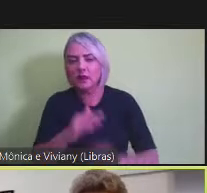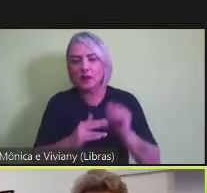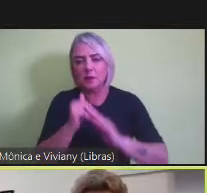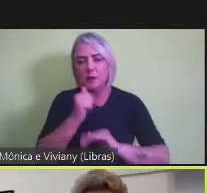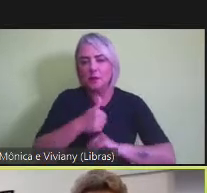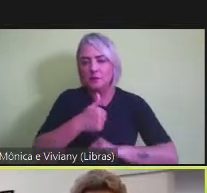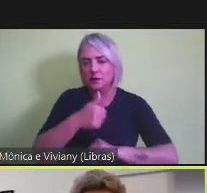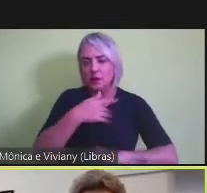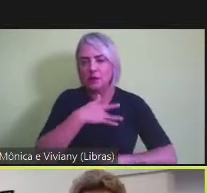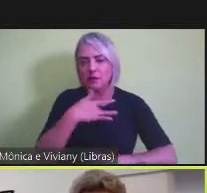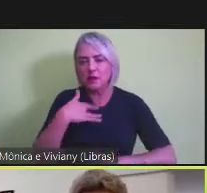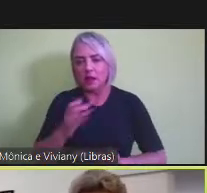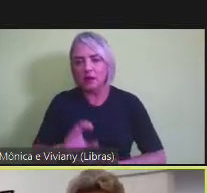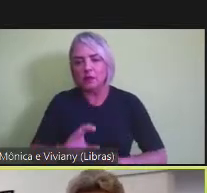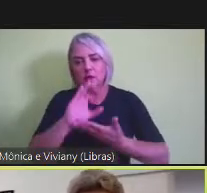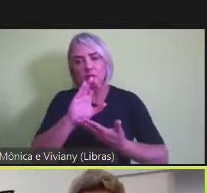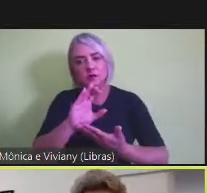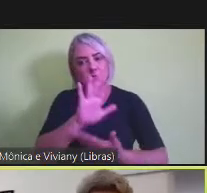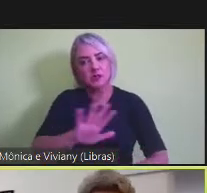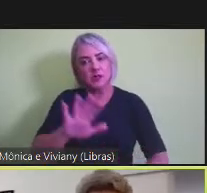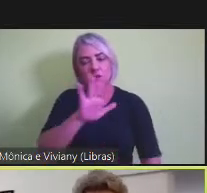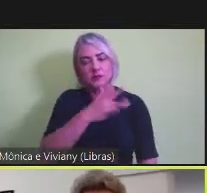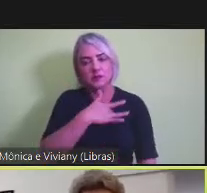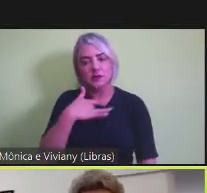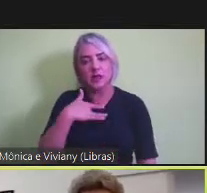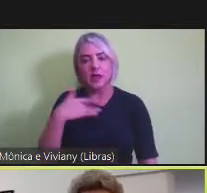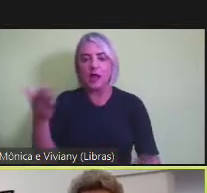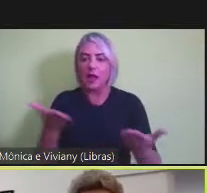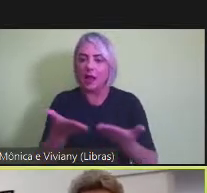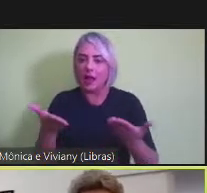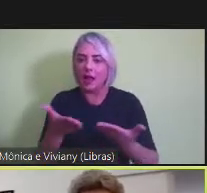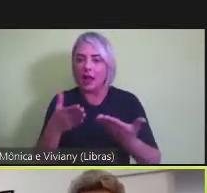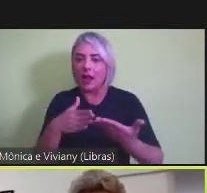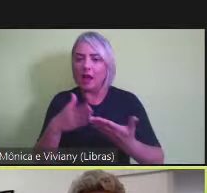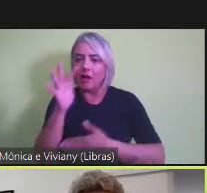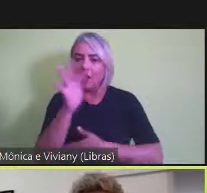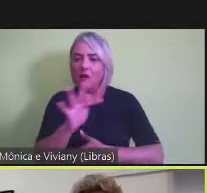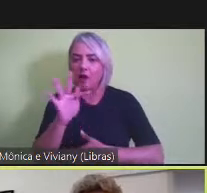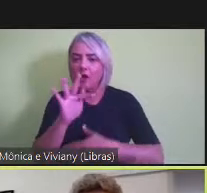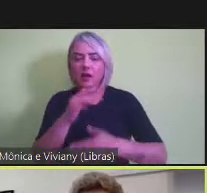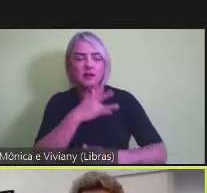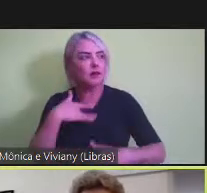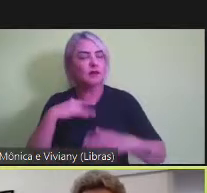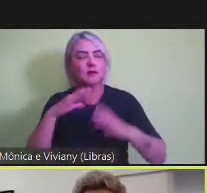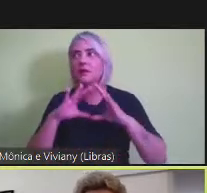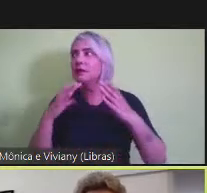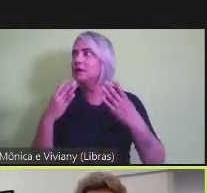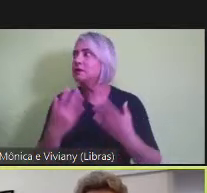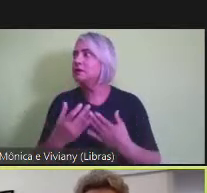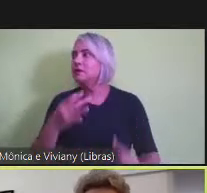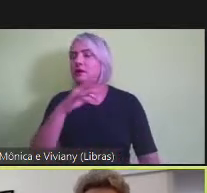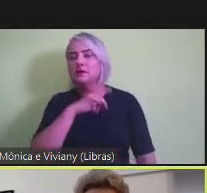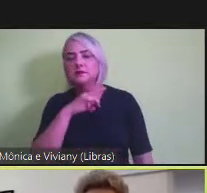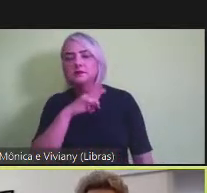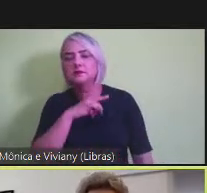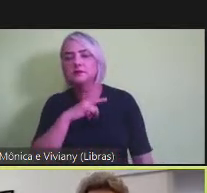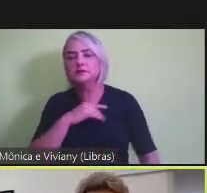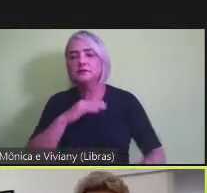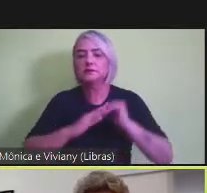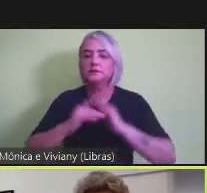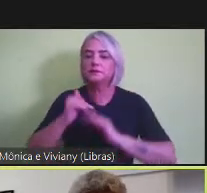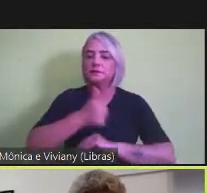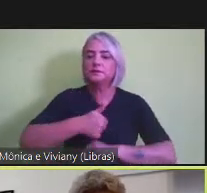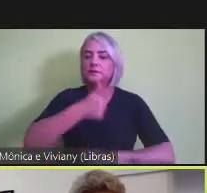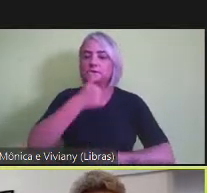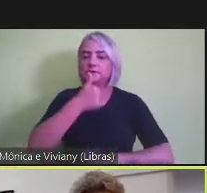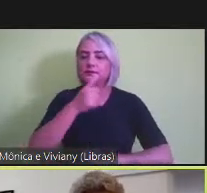teams of education defined by the Ministry of Health, and now we have undergraduates in collective health.